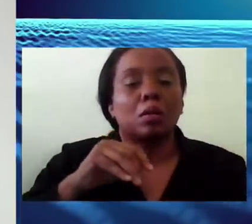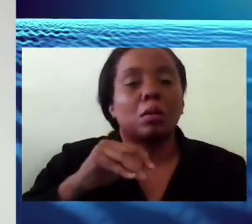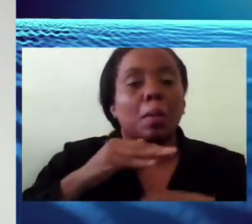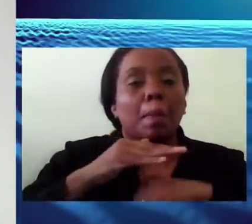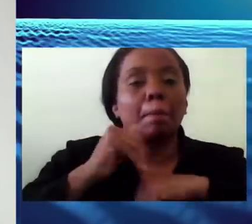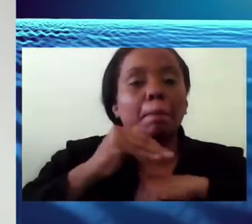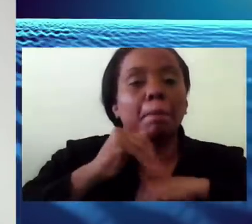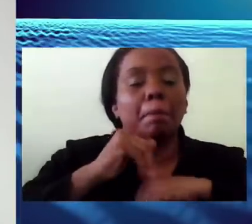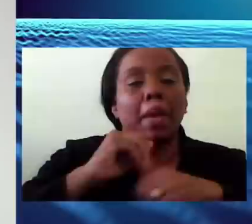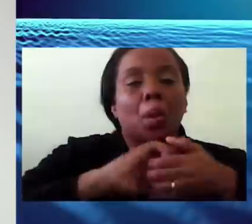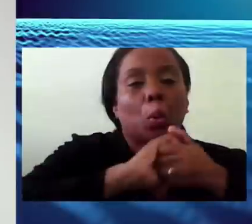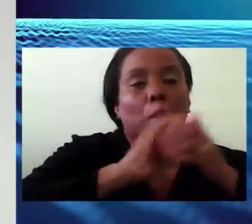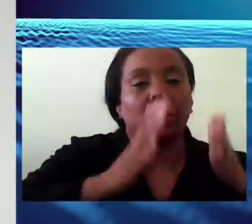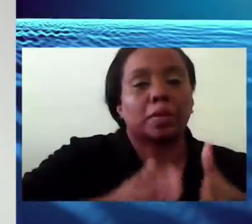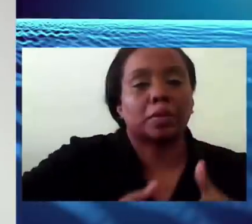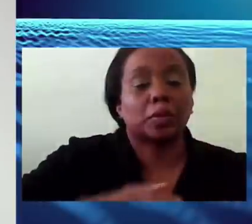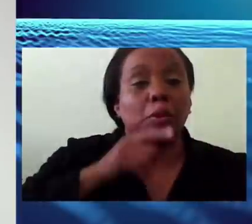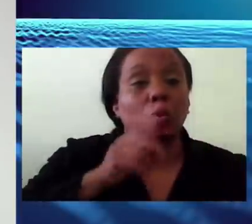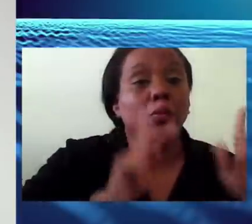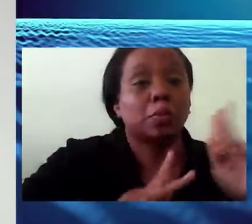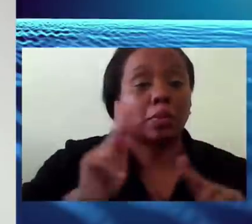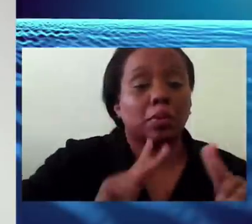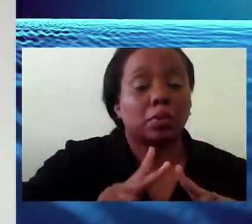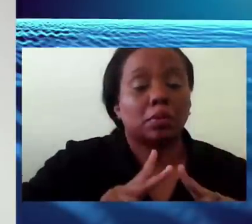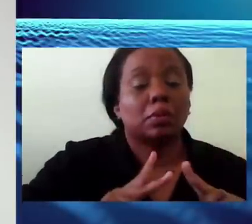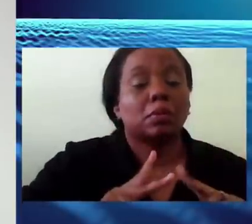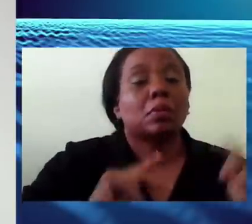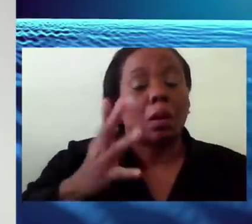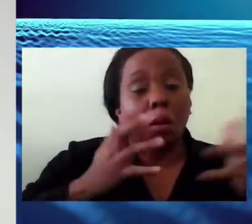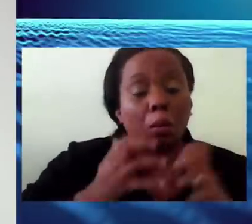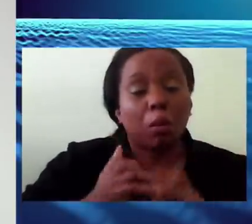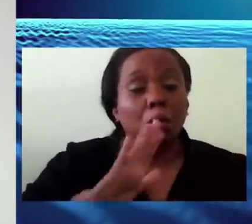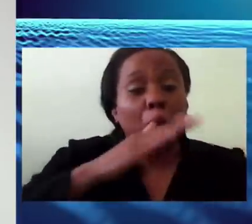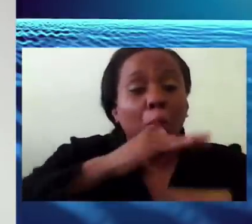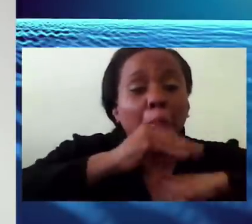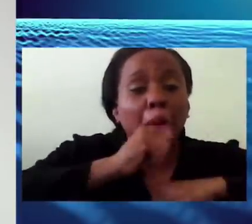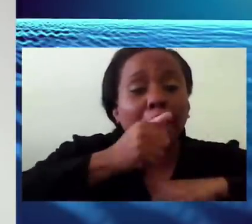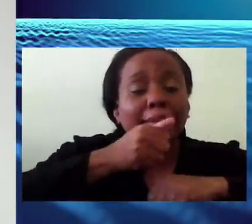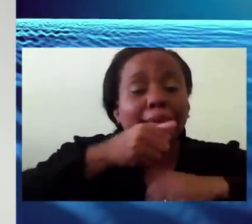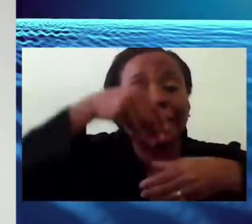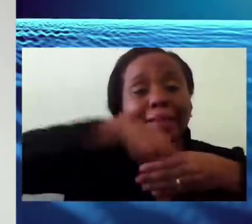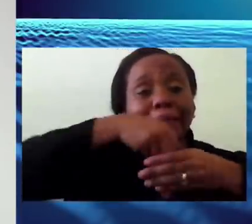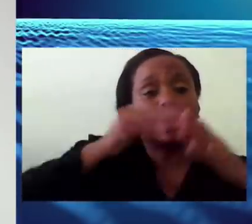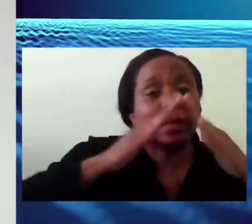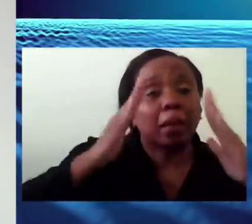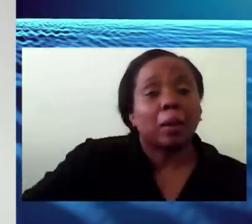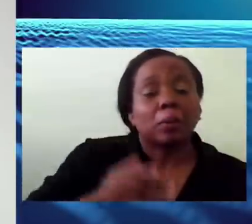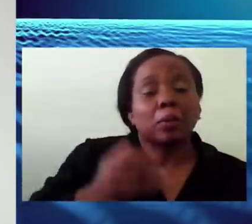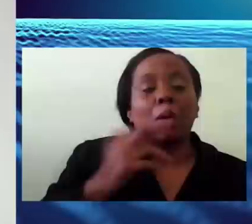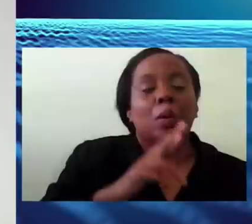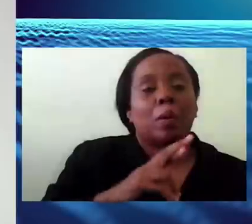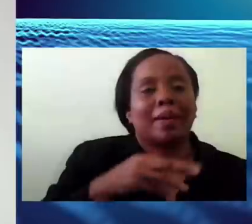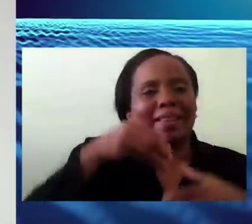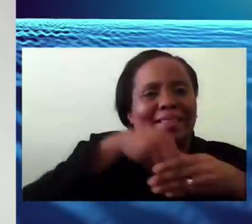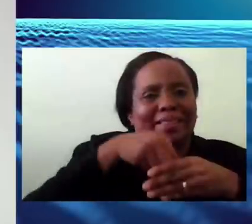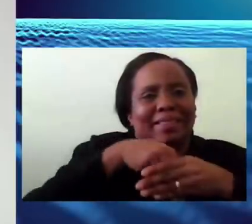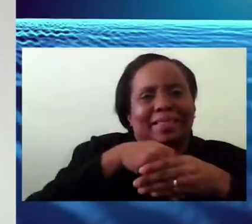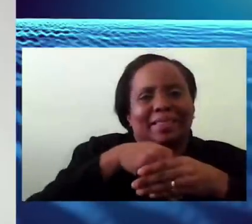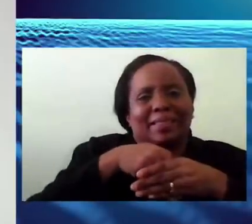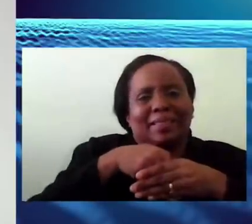Try to keep your pets either indoors or in some sort of sheltered structure, especially during